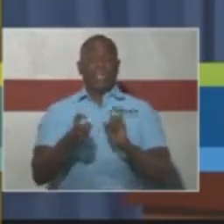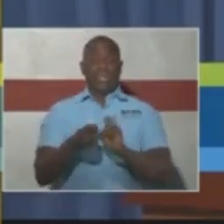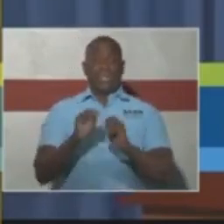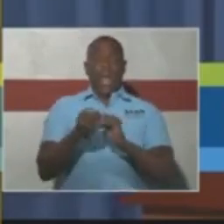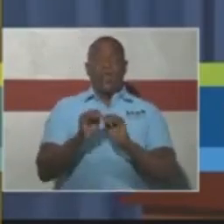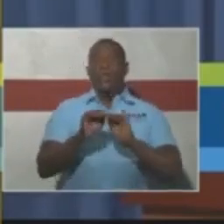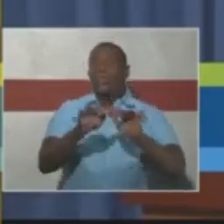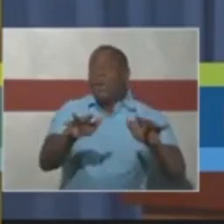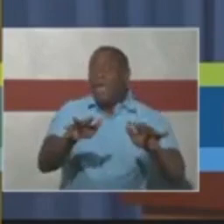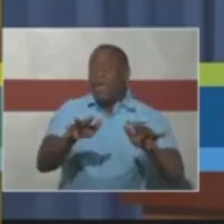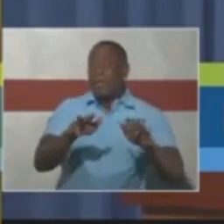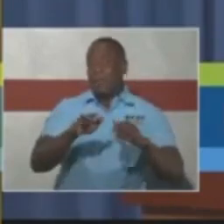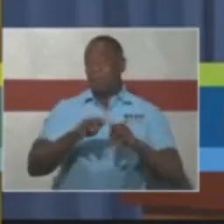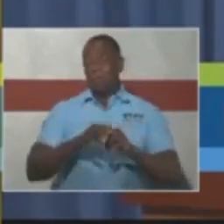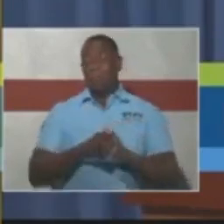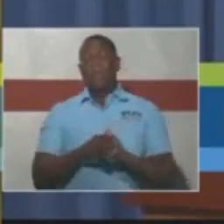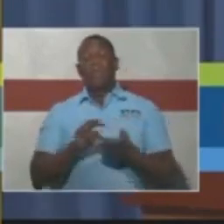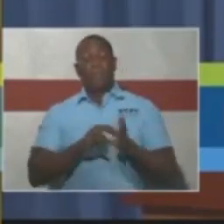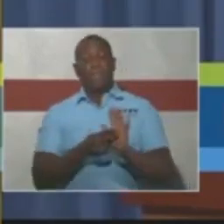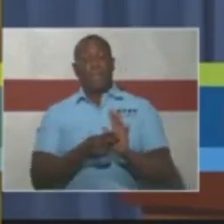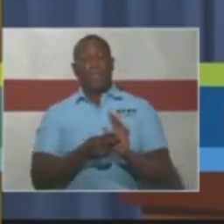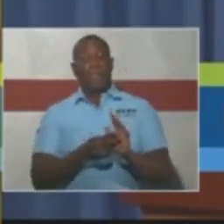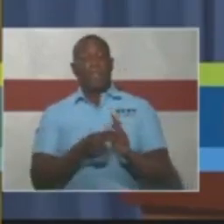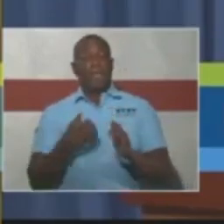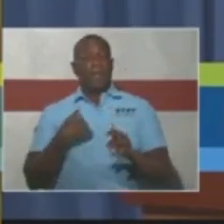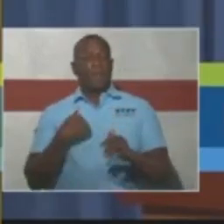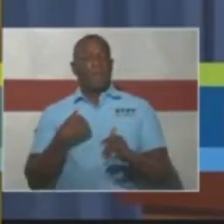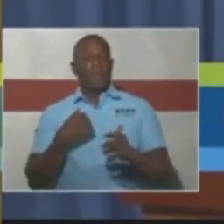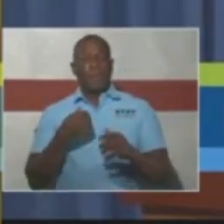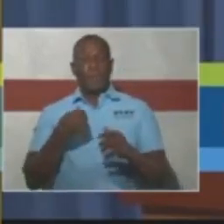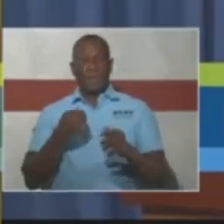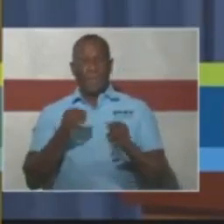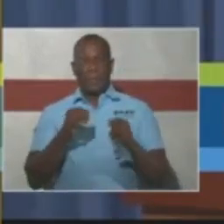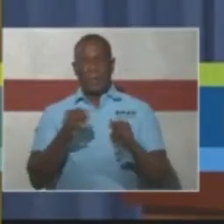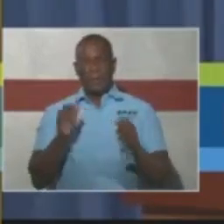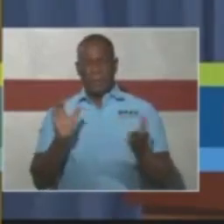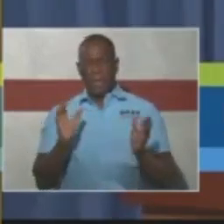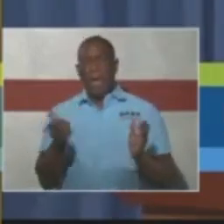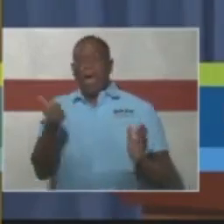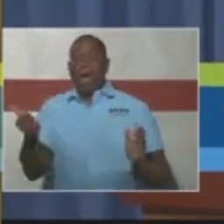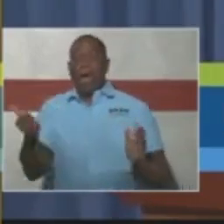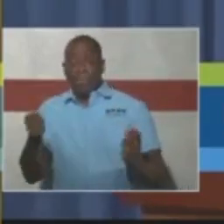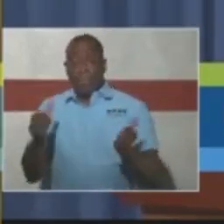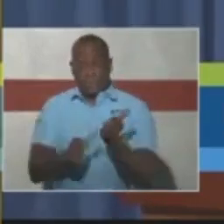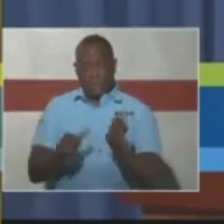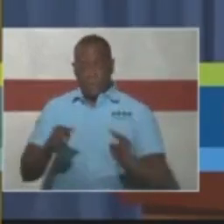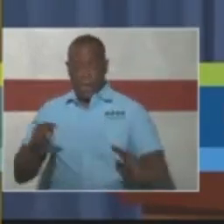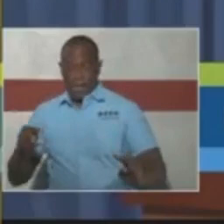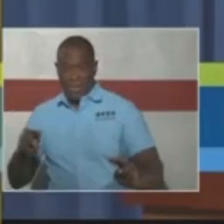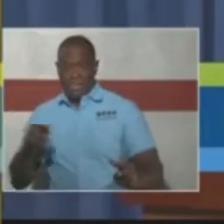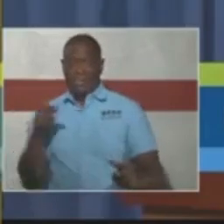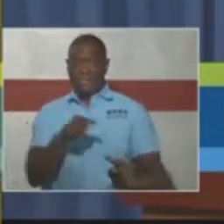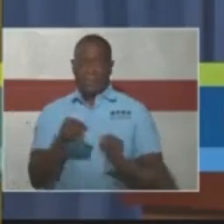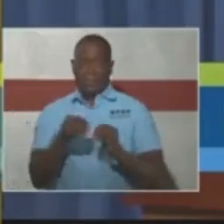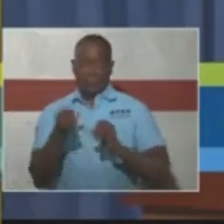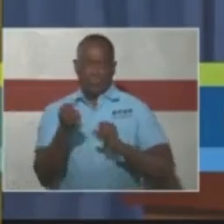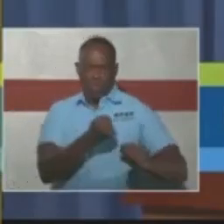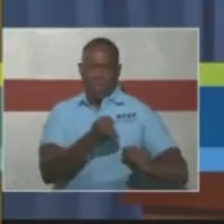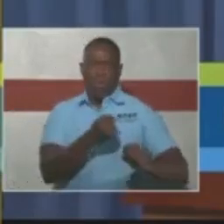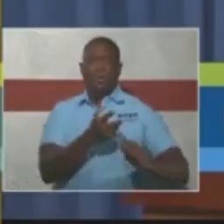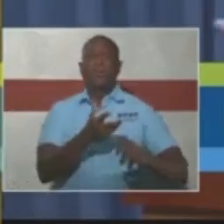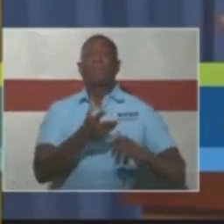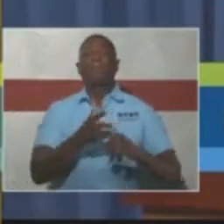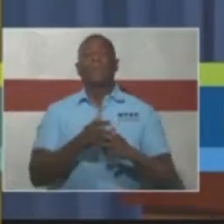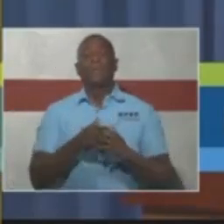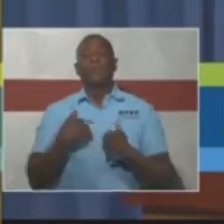to give them some sort of fitness advantage over the other ones. So those are the ones that we monitor, the Omicron subvariants under monitoring. We have detected